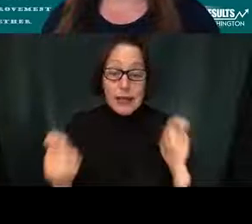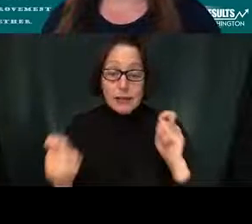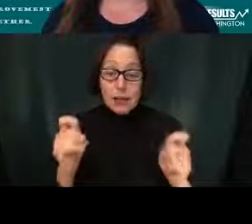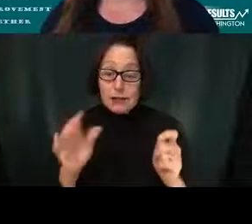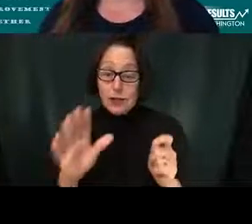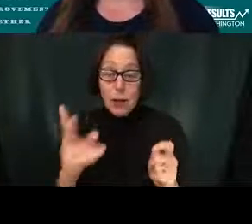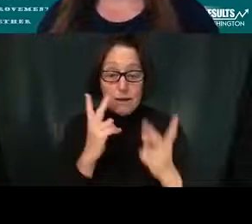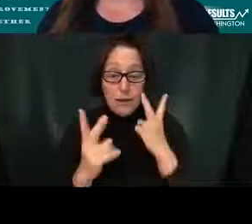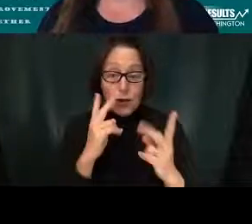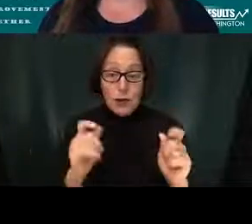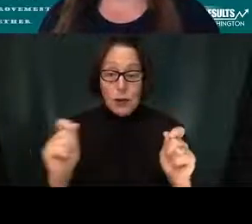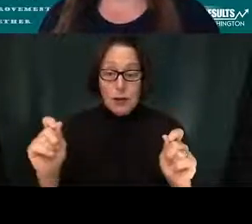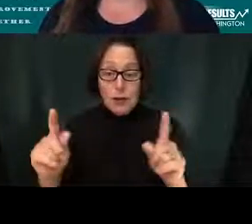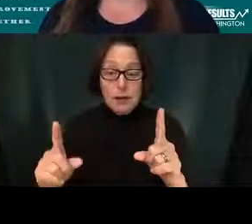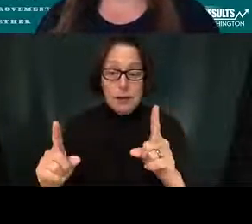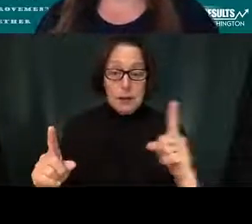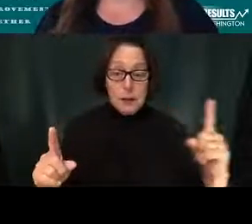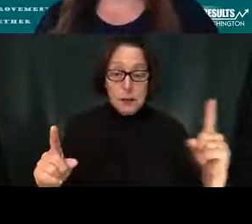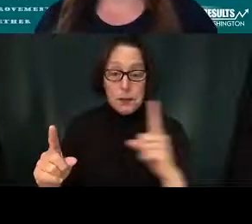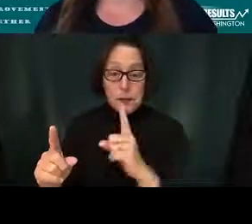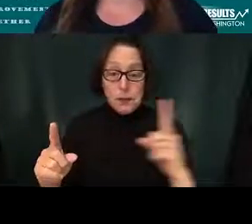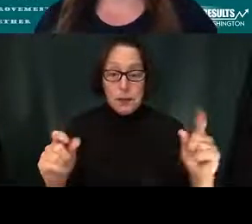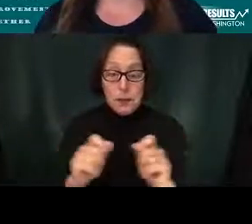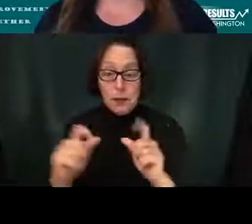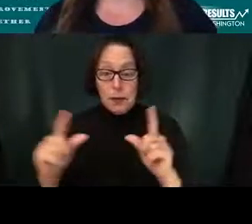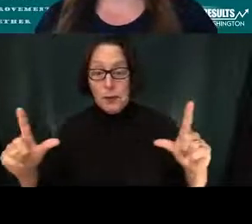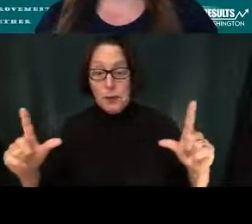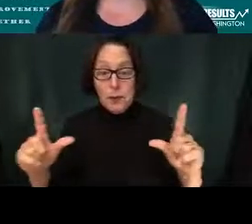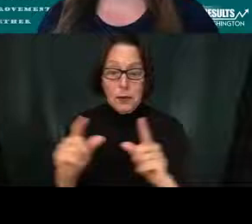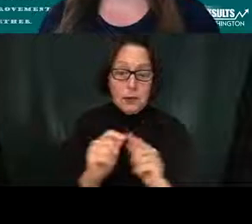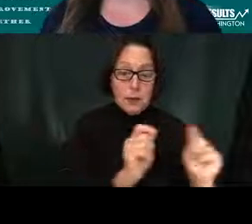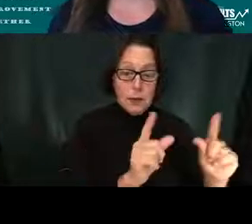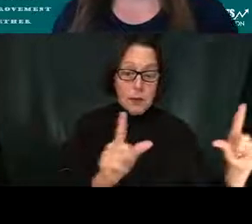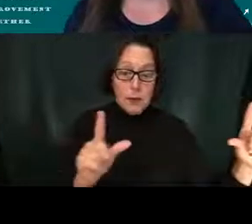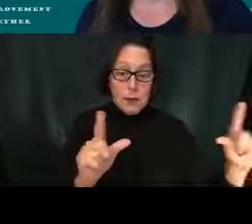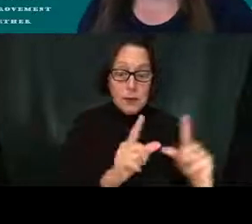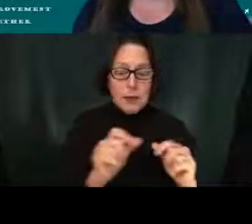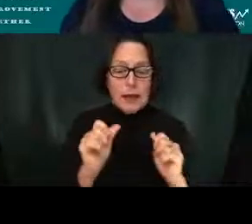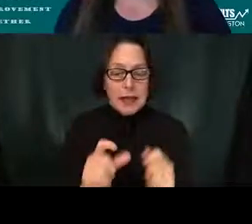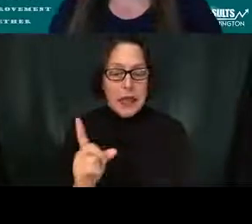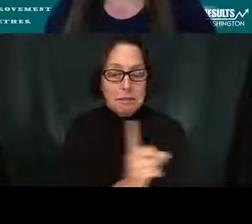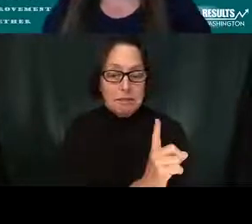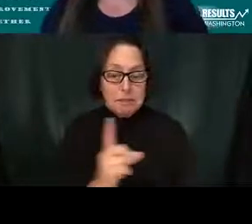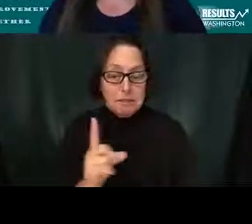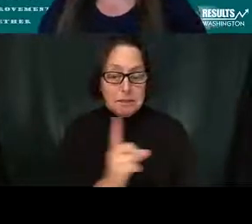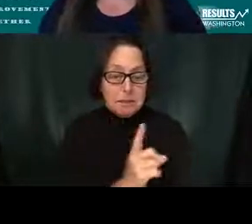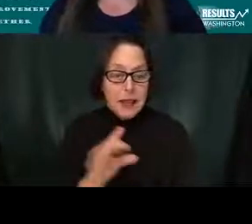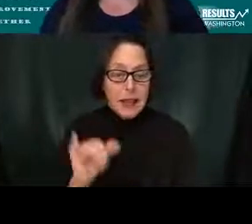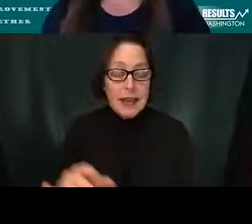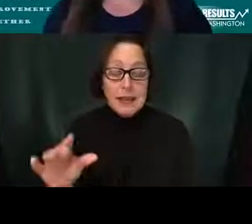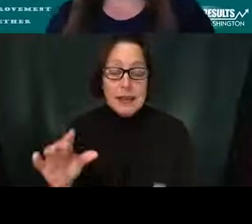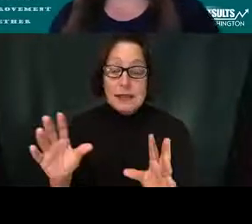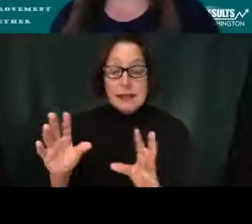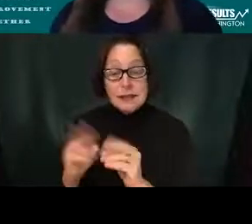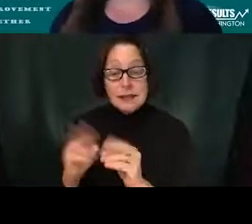speaker larger by sliding the vertical bar on your screen from left to right. Session materials are available on our